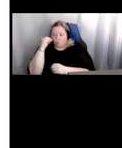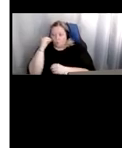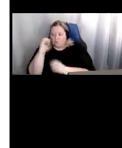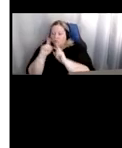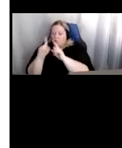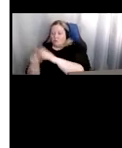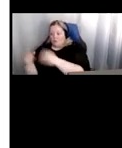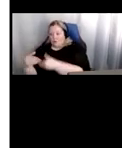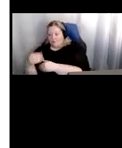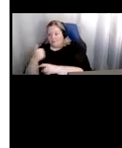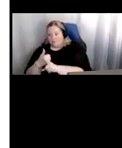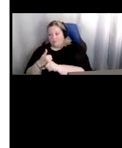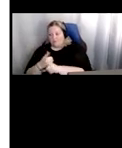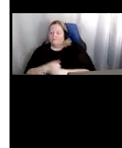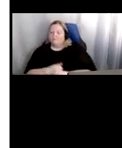going into a place.